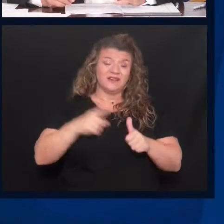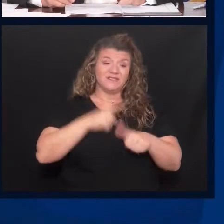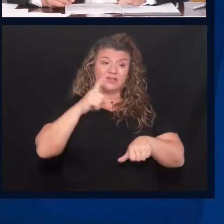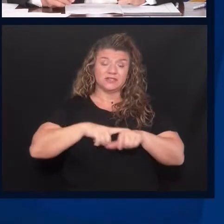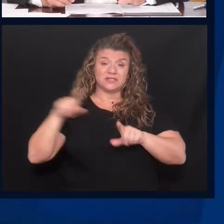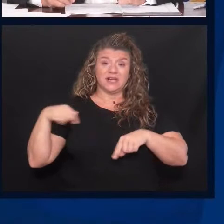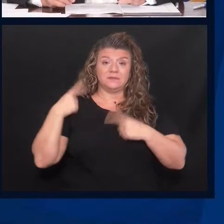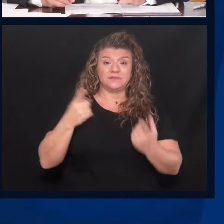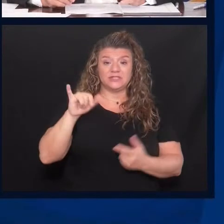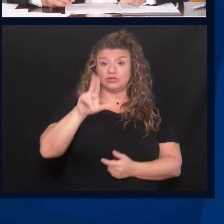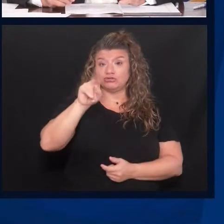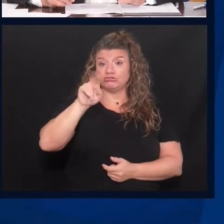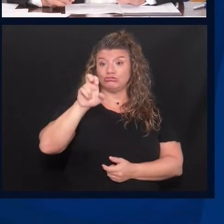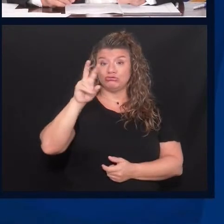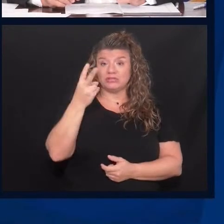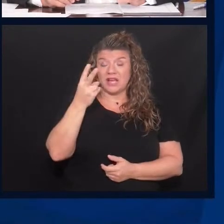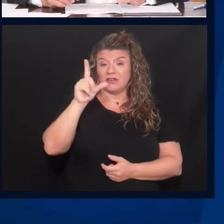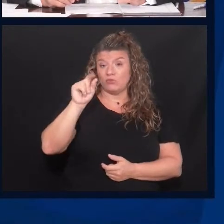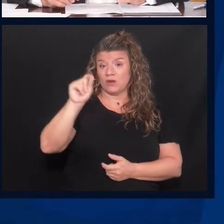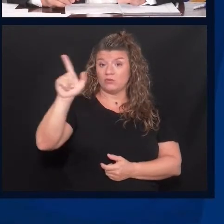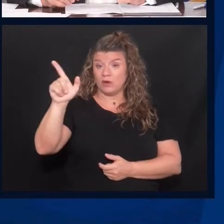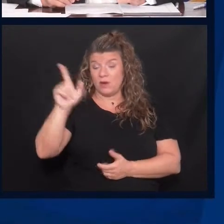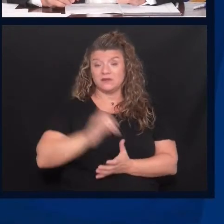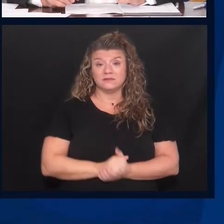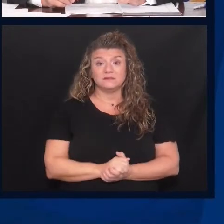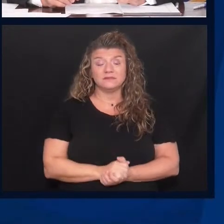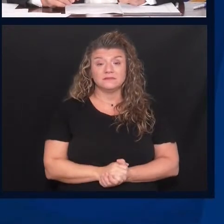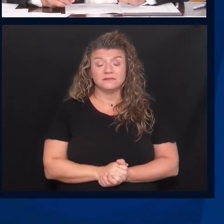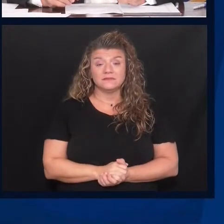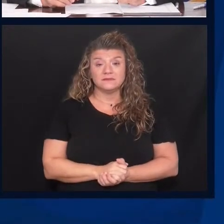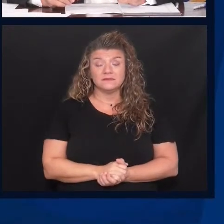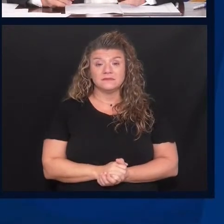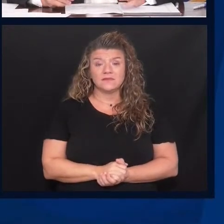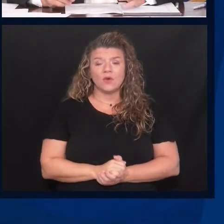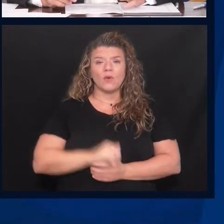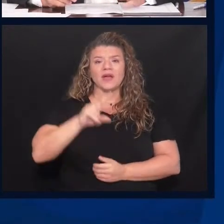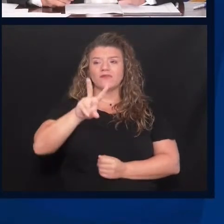June the 2nd of 2021. We have